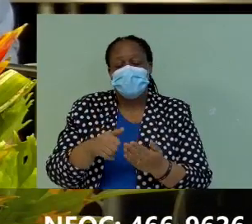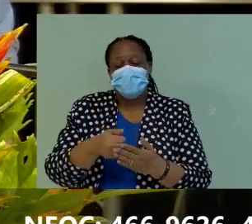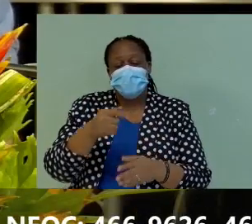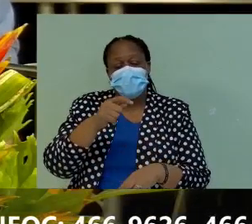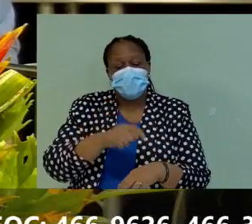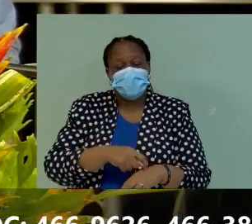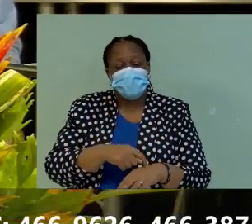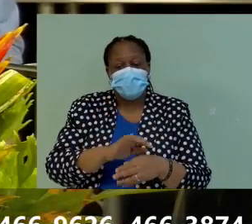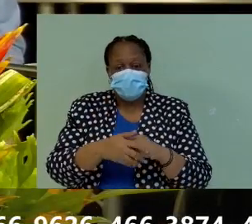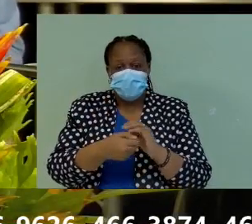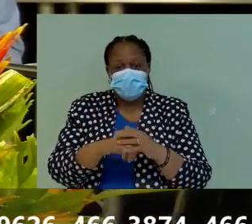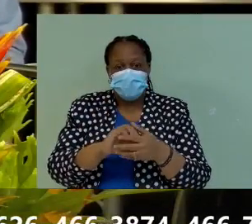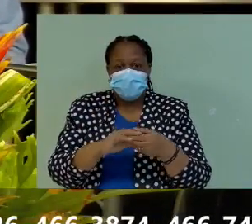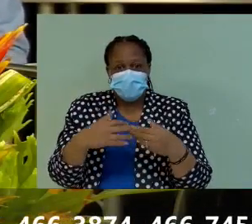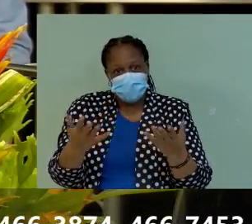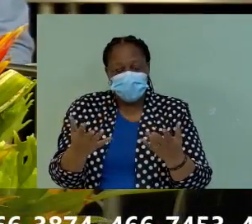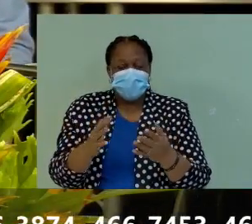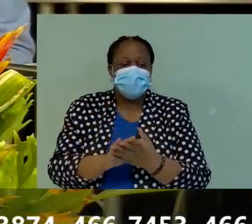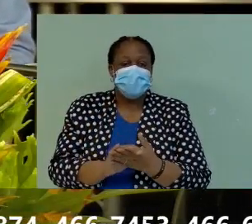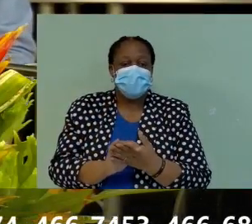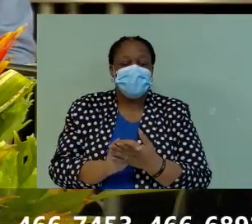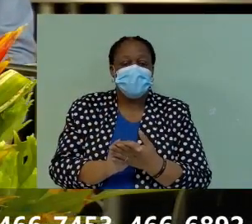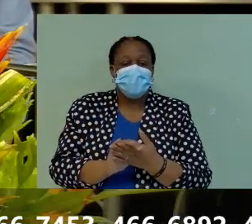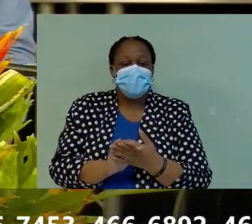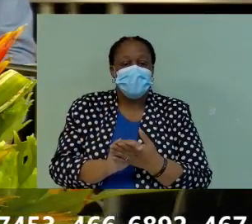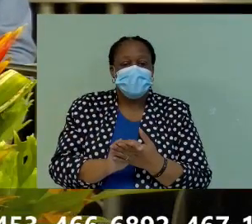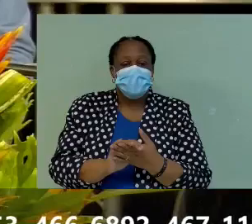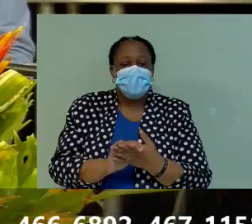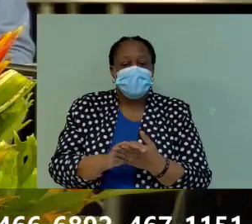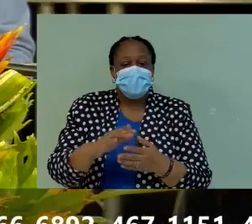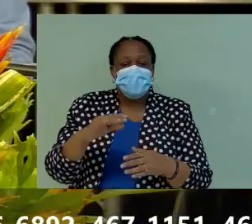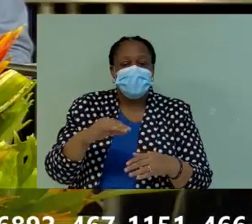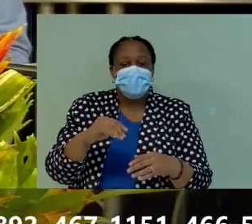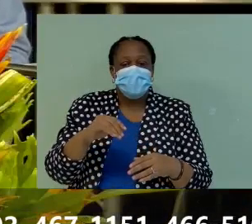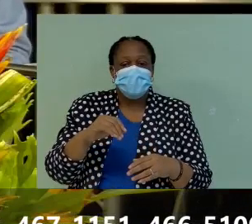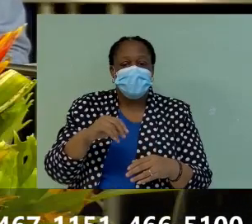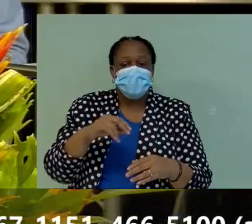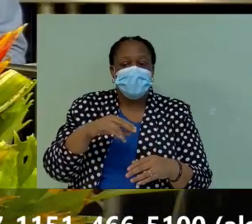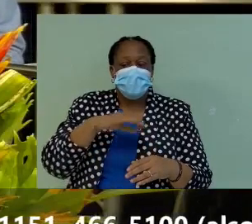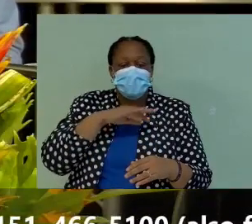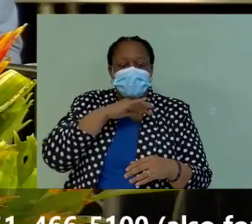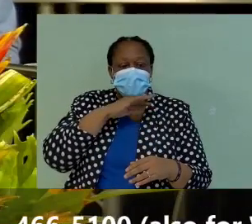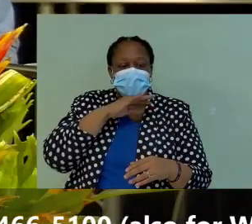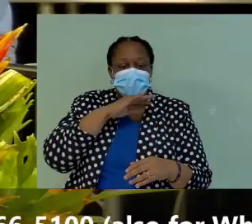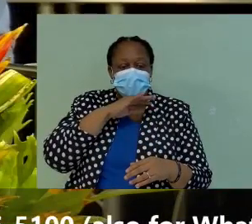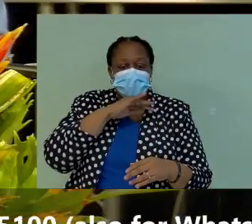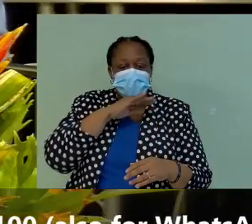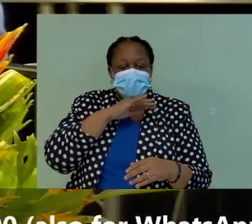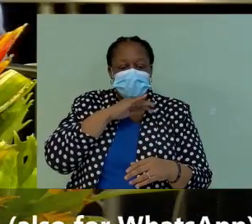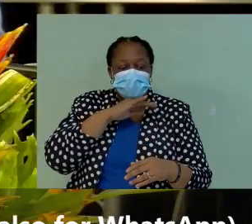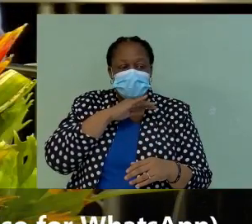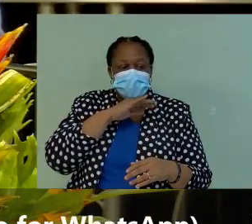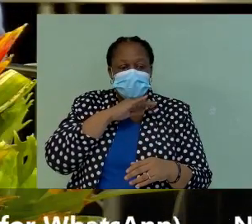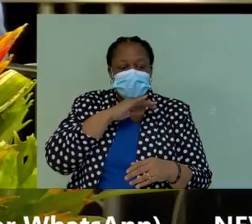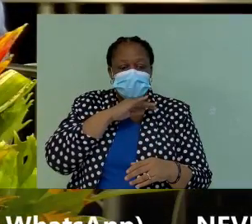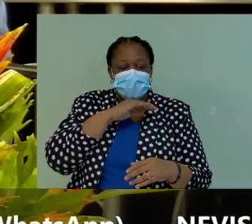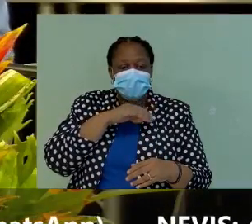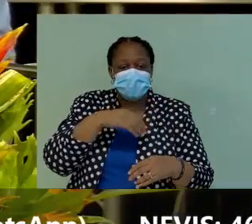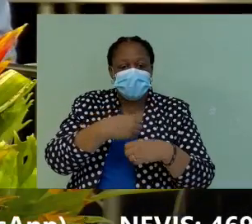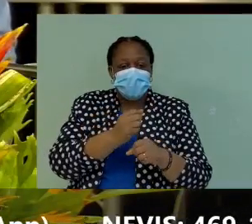times. Cement dust, concrete dust, and masonry dust will cause you to